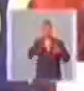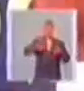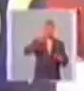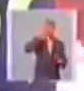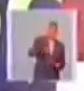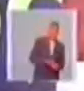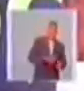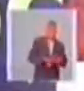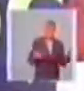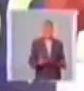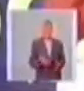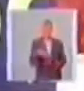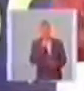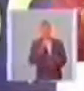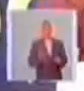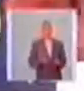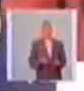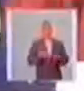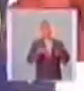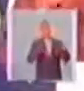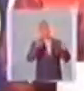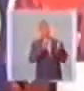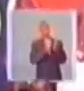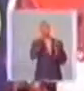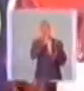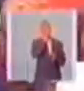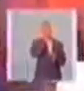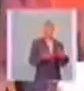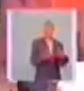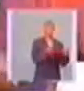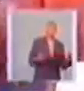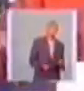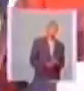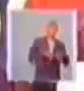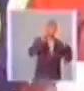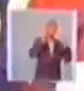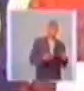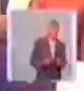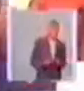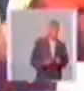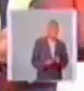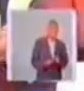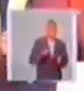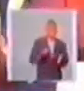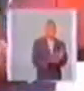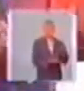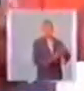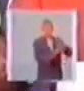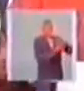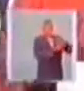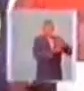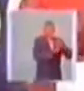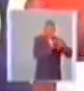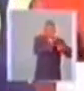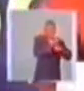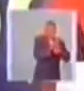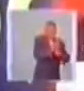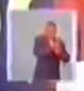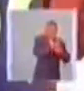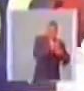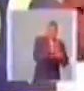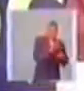na Israel as no na a dear you dear grapes and money ye grapes no ni yet a moon and so I actually know any idea